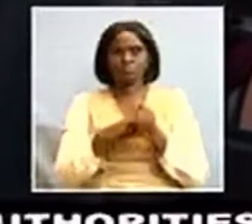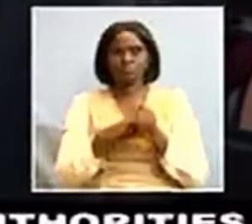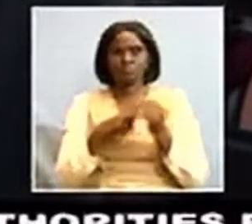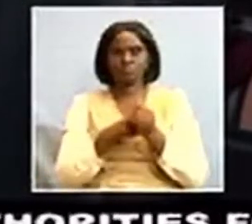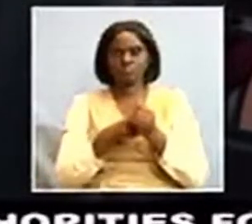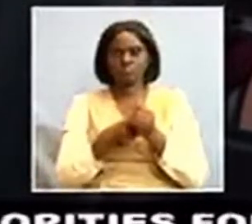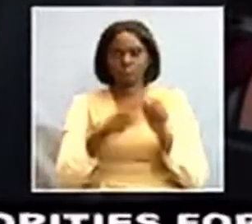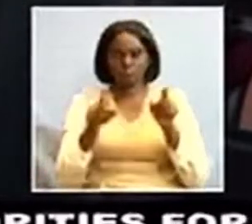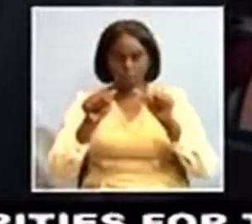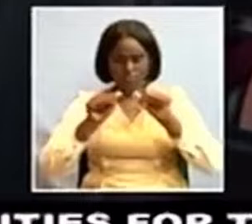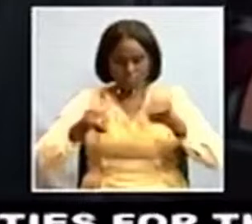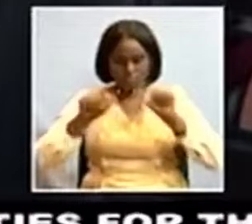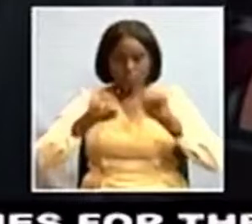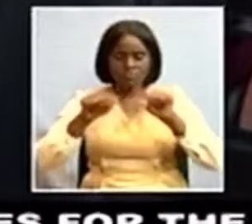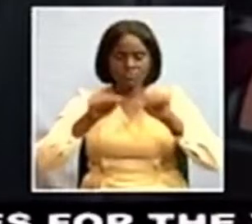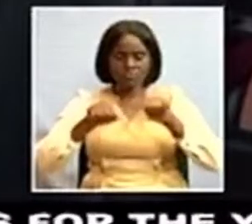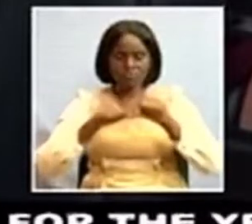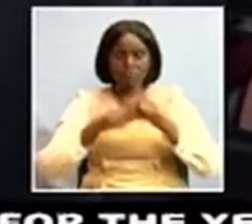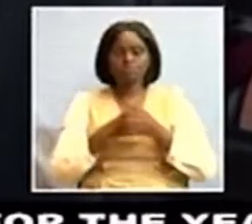analysis,